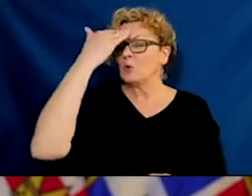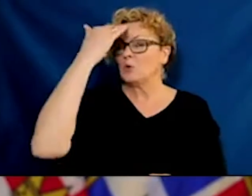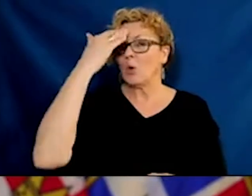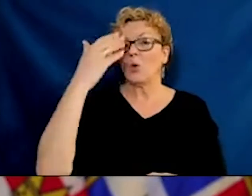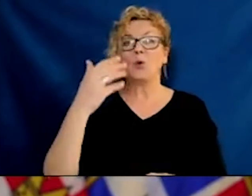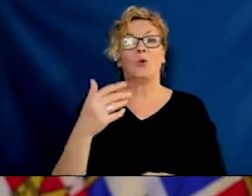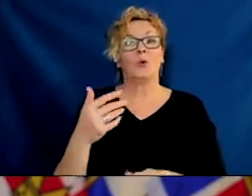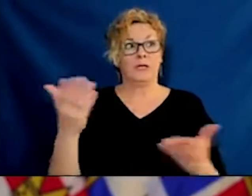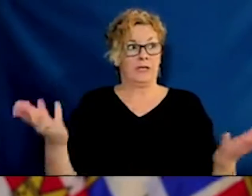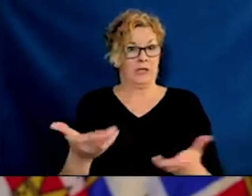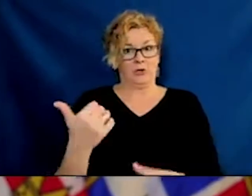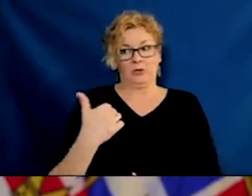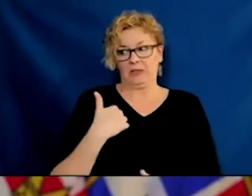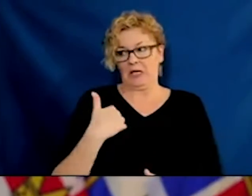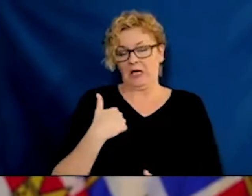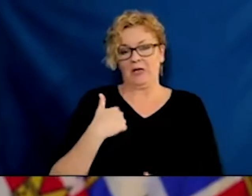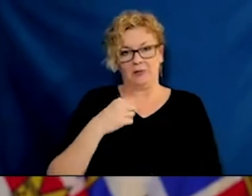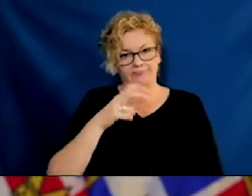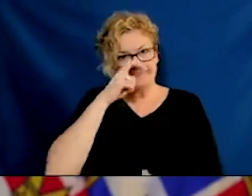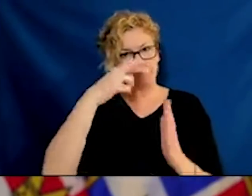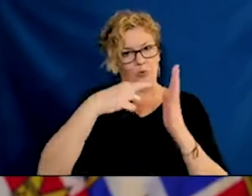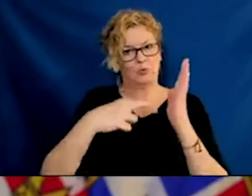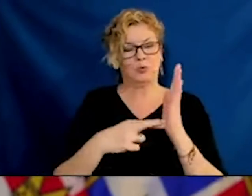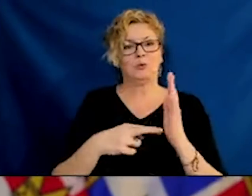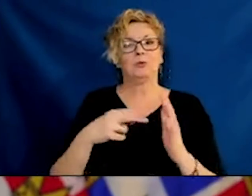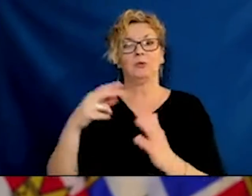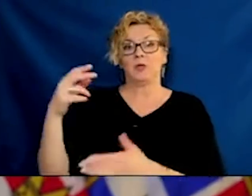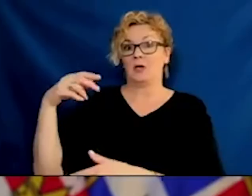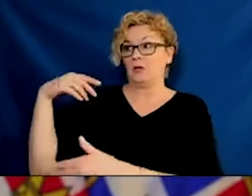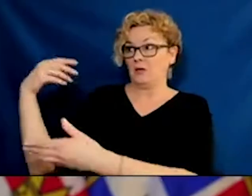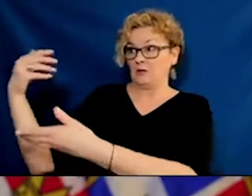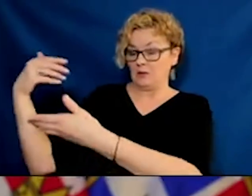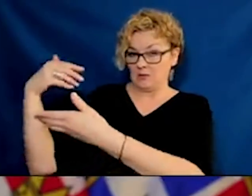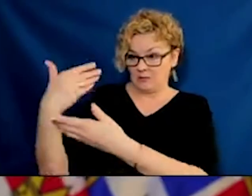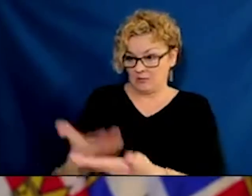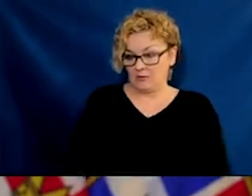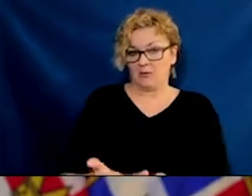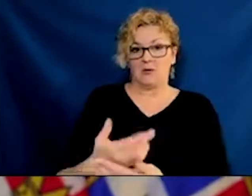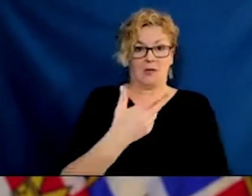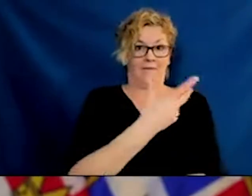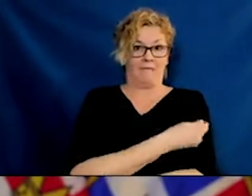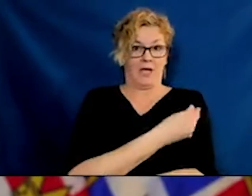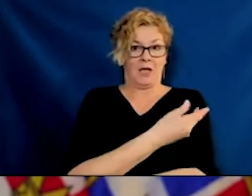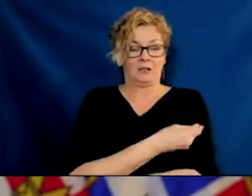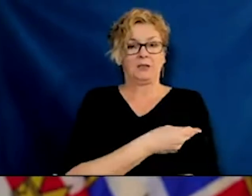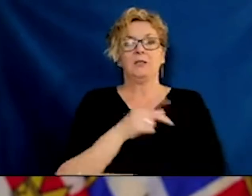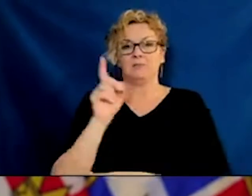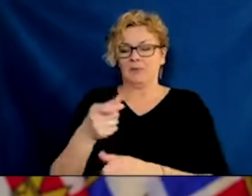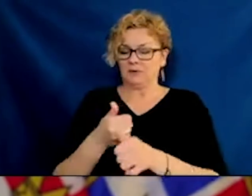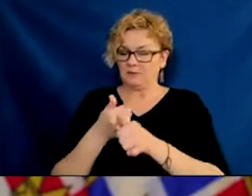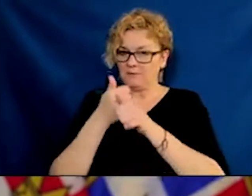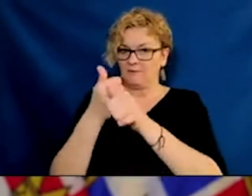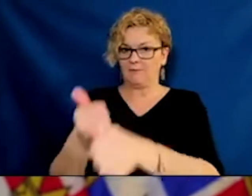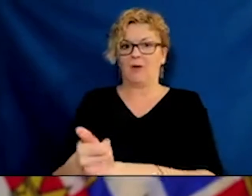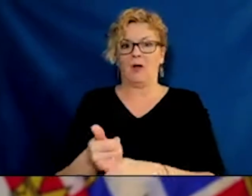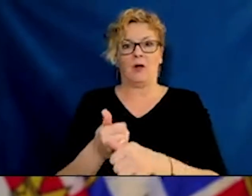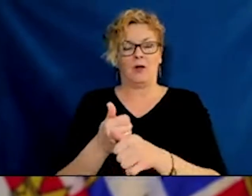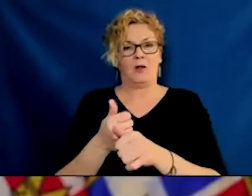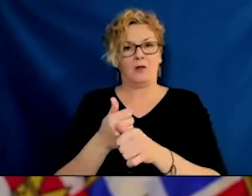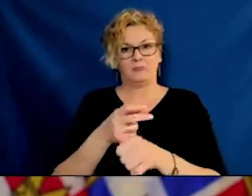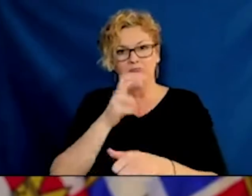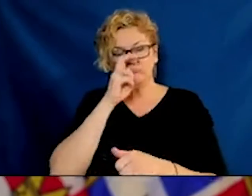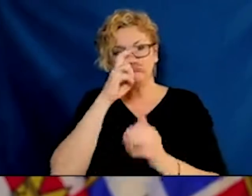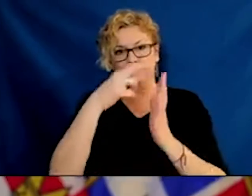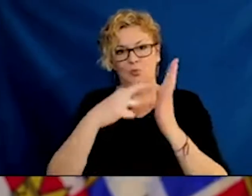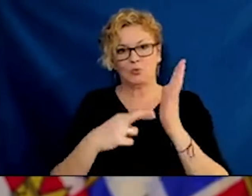also incredibly important with new vaccines, especially new platforms like the ones that we have that are working